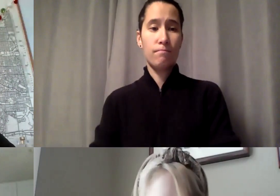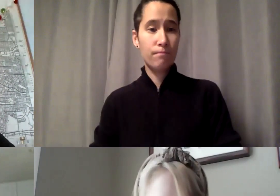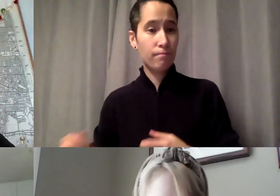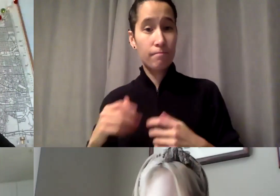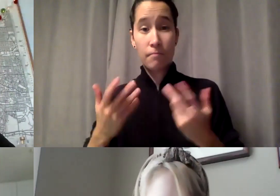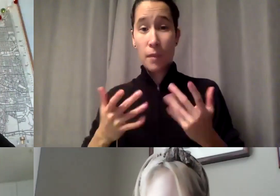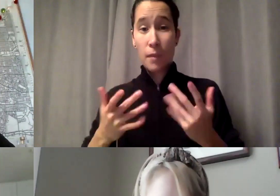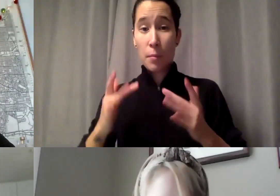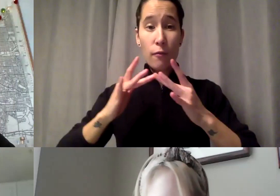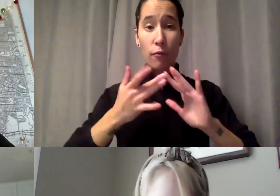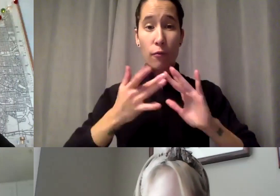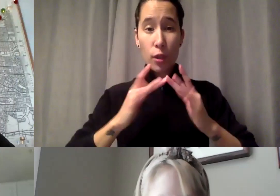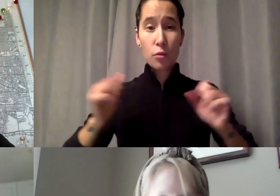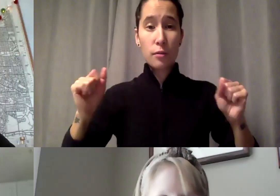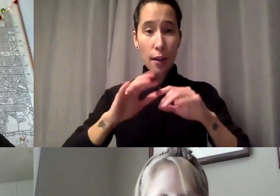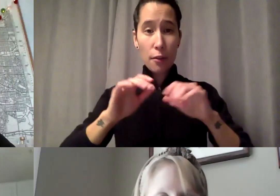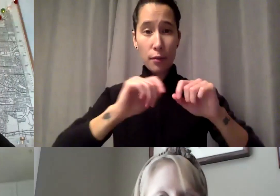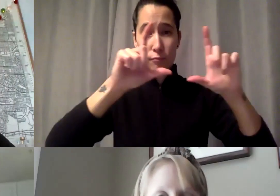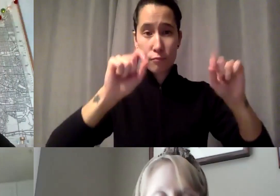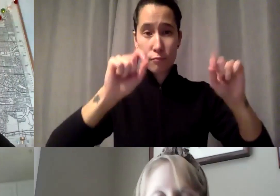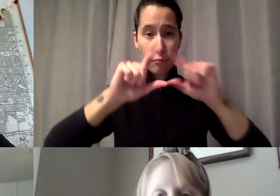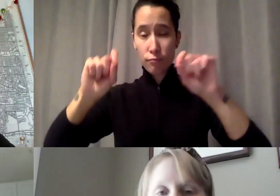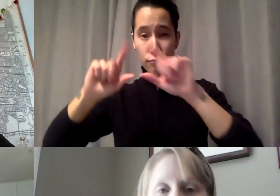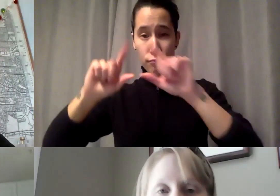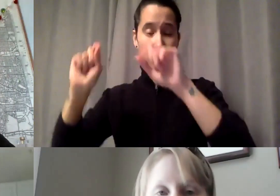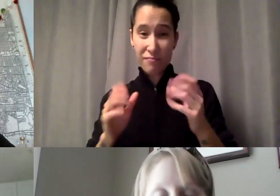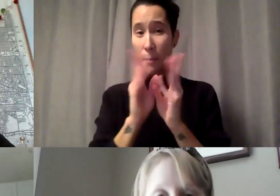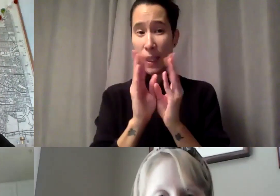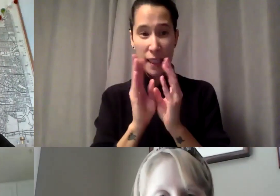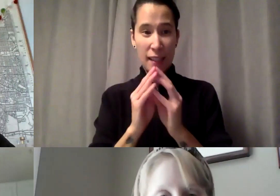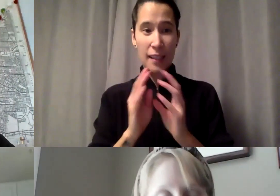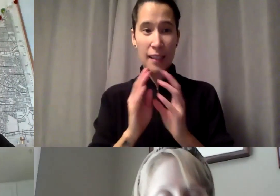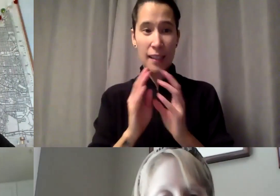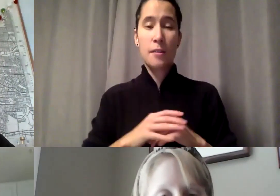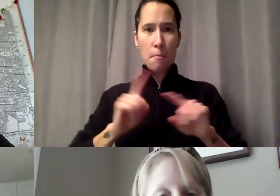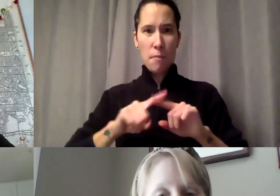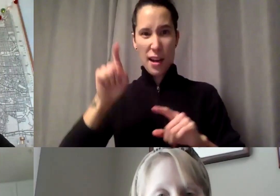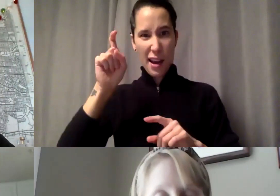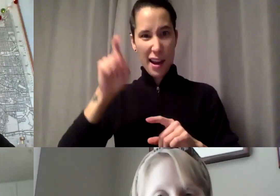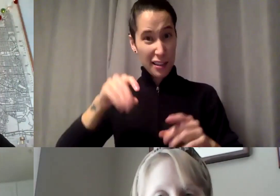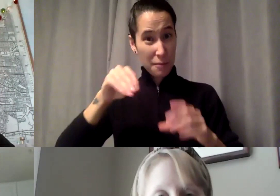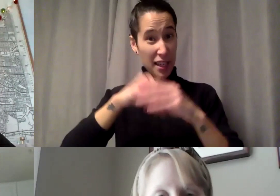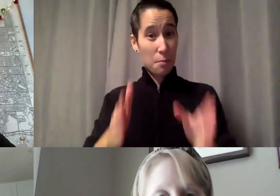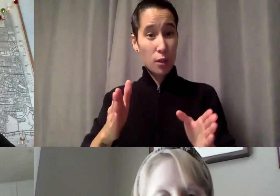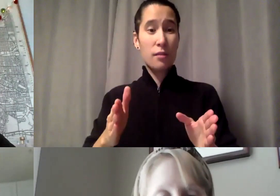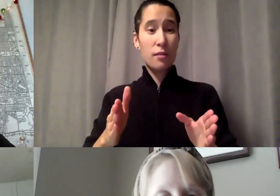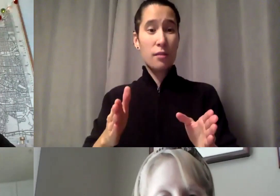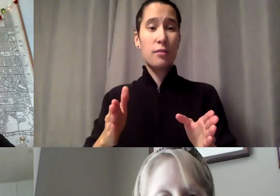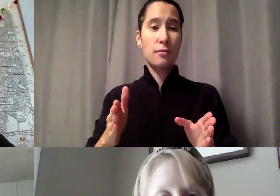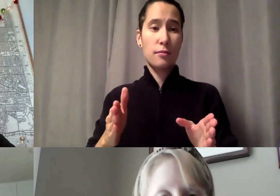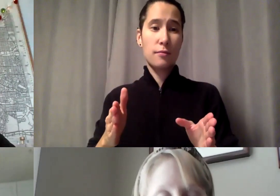virtual gatherings or meetings as part of it, but if there is some content that needs to happen on